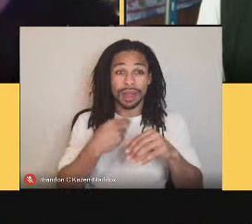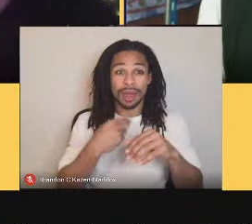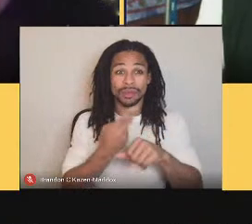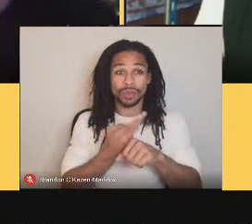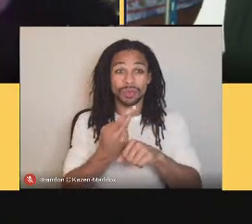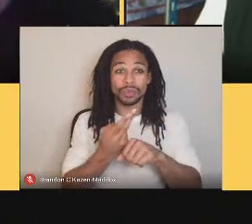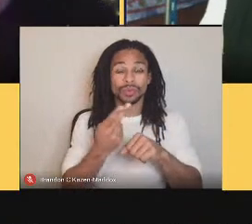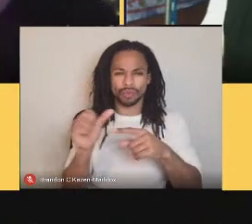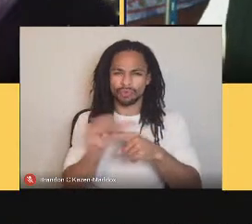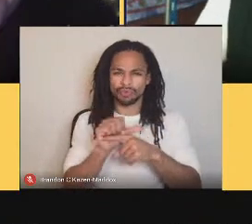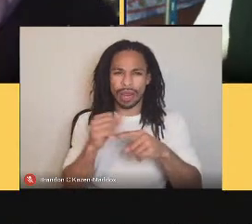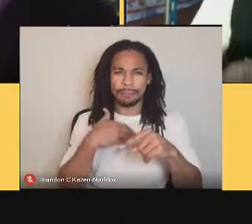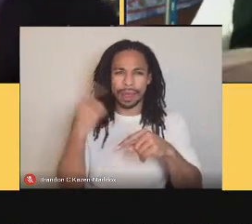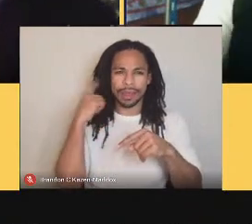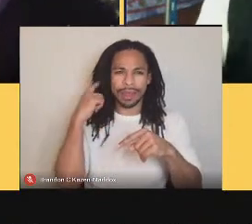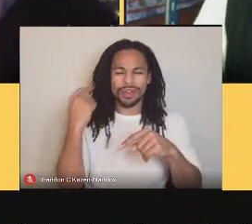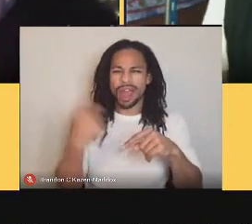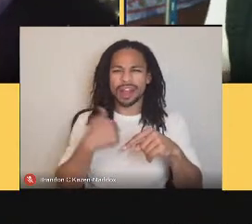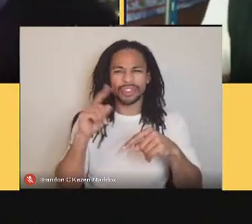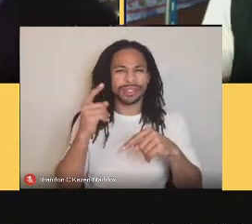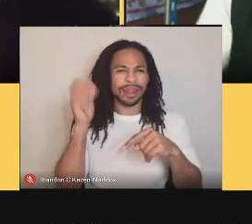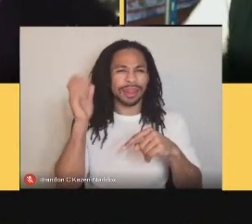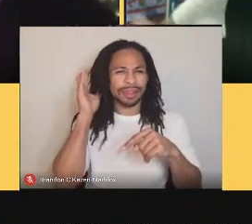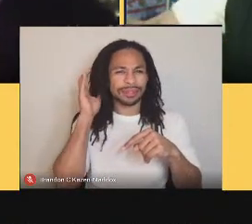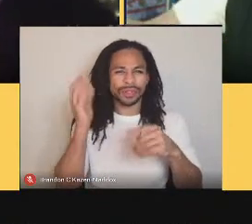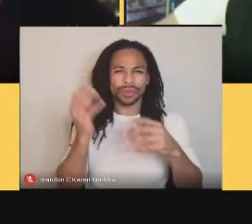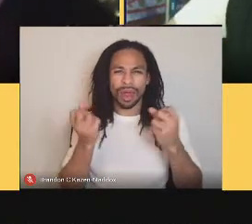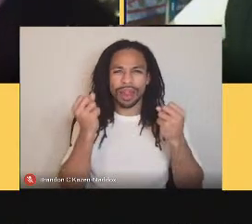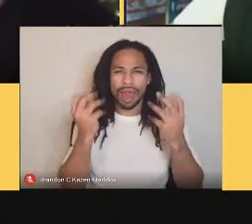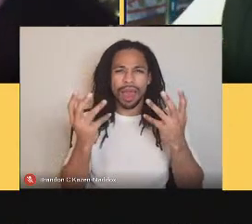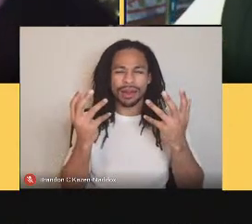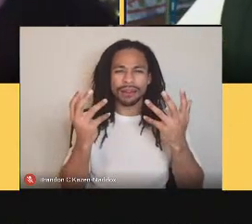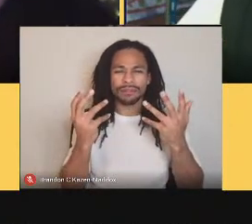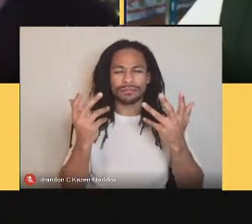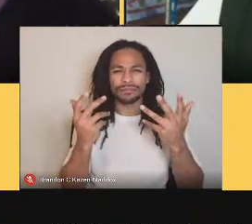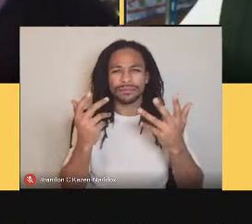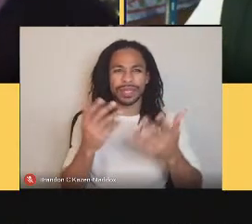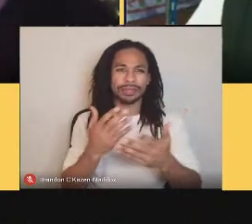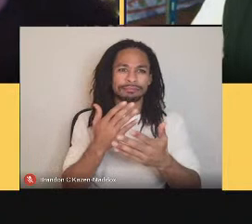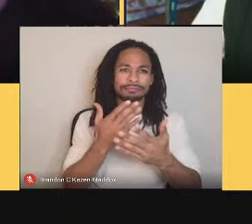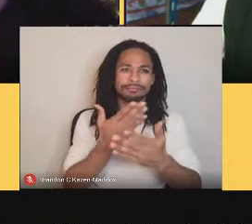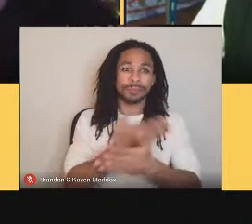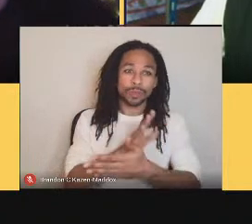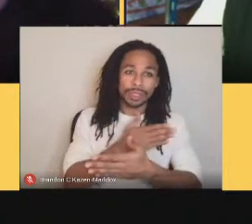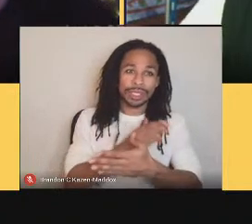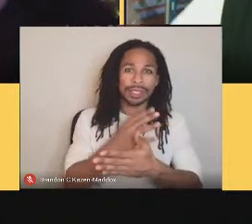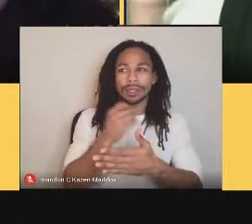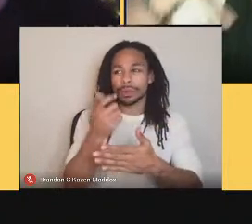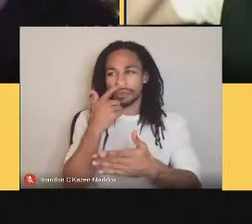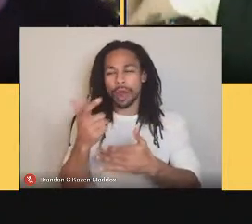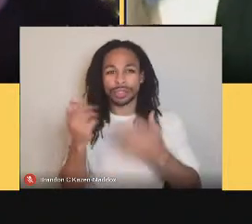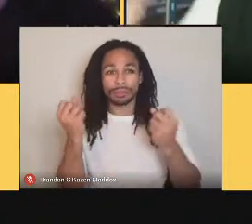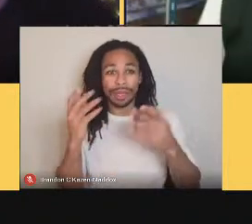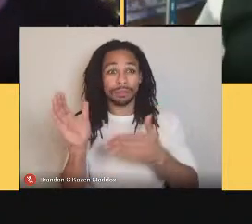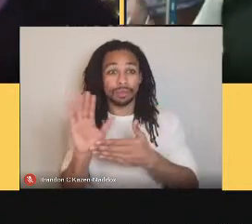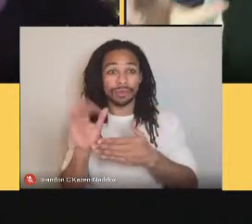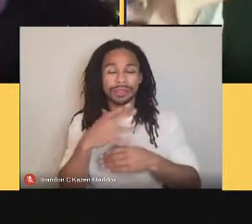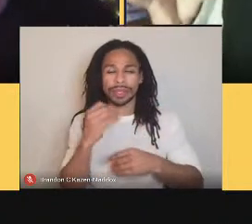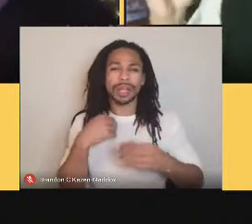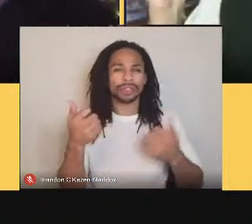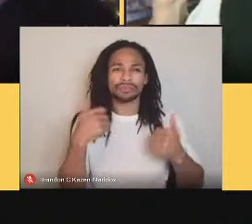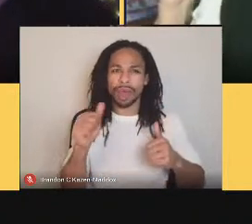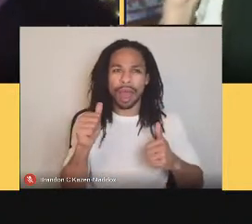I think I've just listened to a lot of scores. I've watched a lot of movies and I've tried looking at the whole